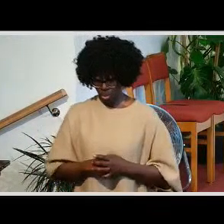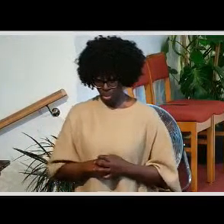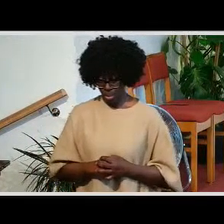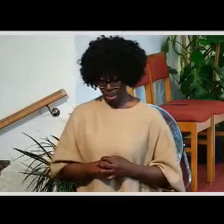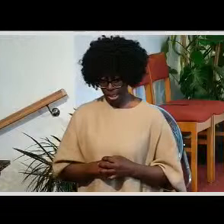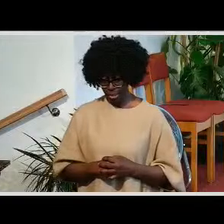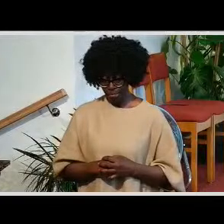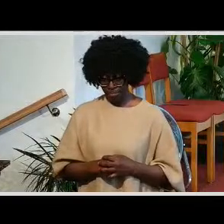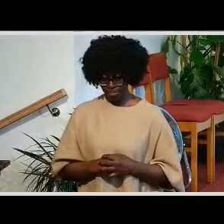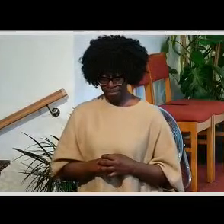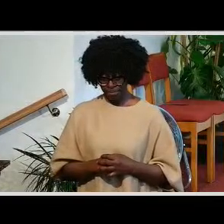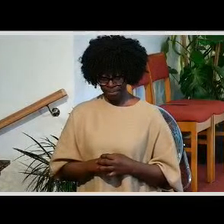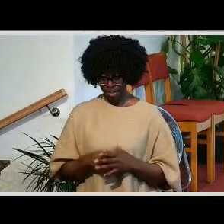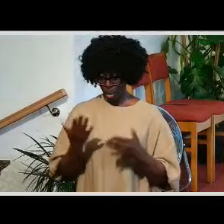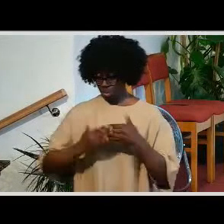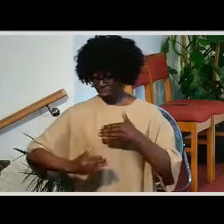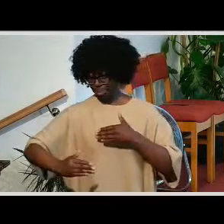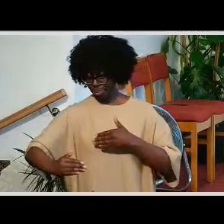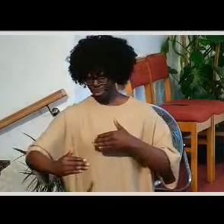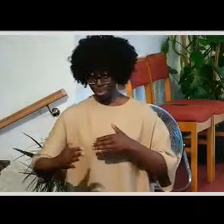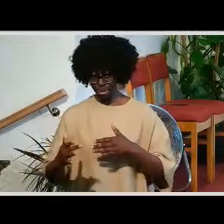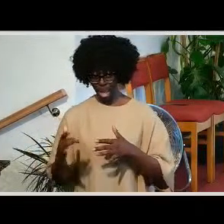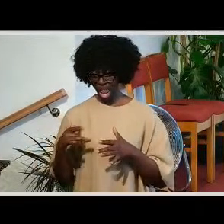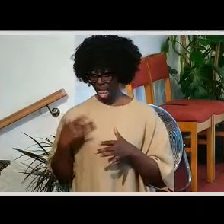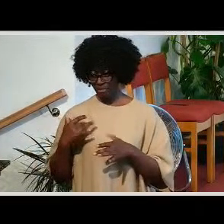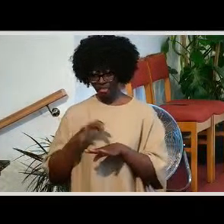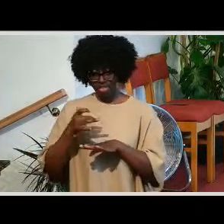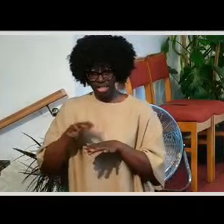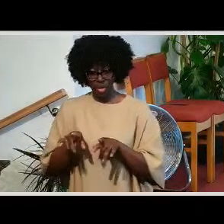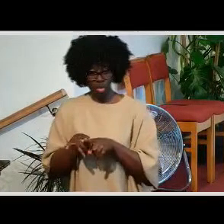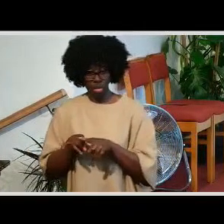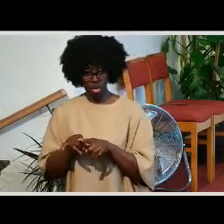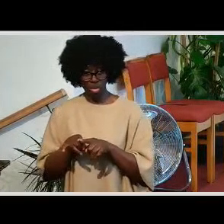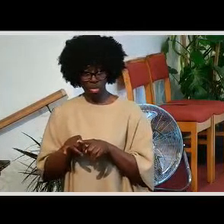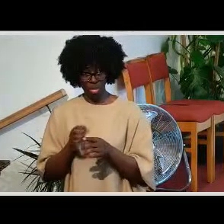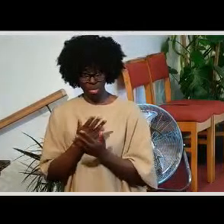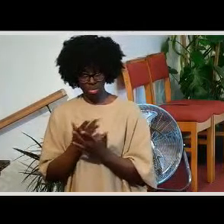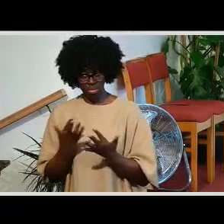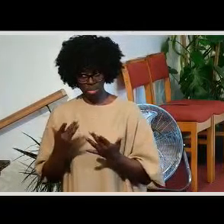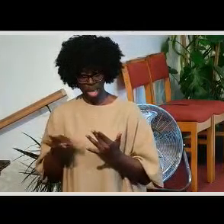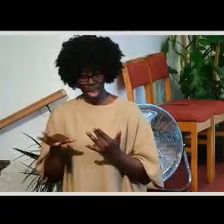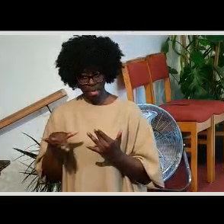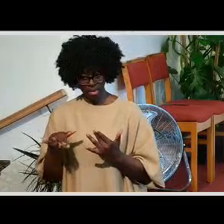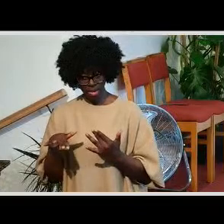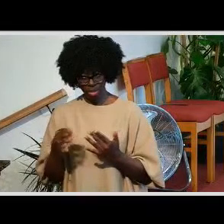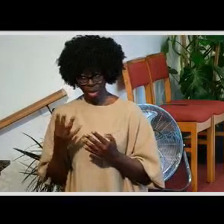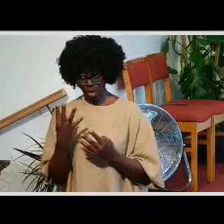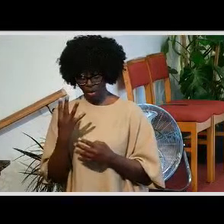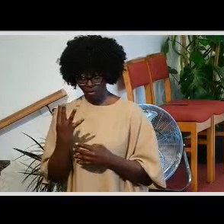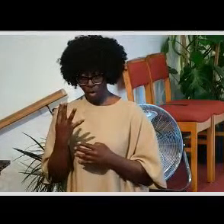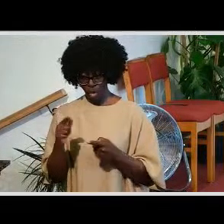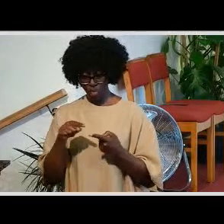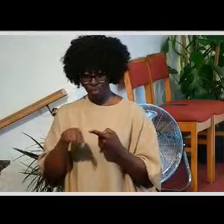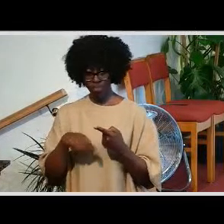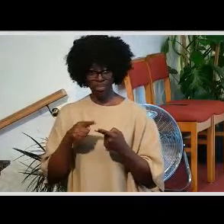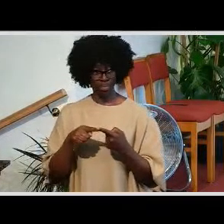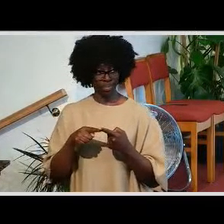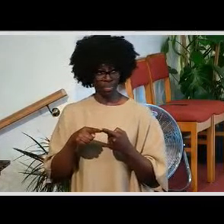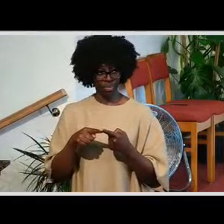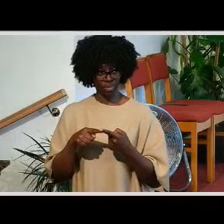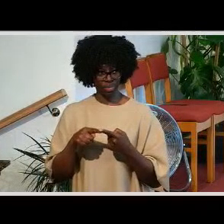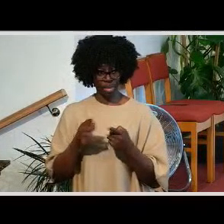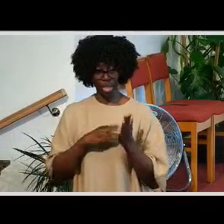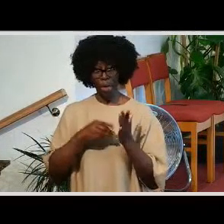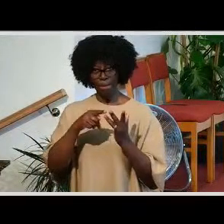your life. There are several areas that it affects. I've actually looked at 4 key areas here. Motor skills. This is the